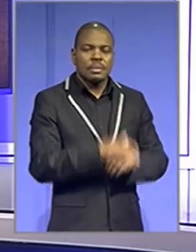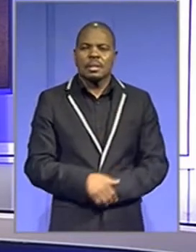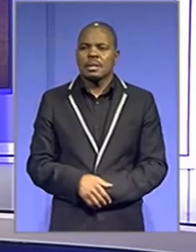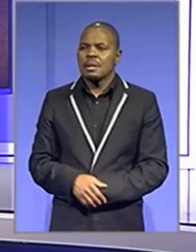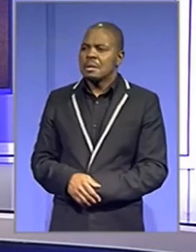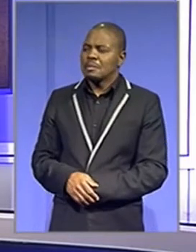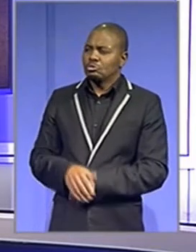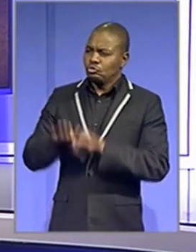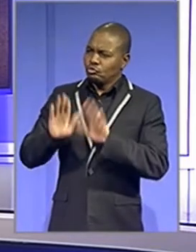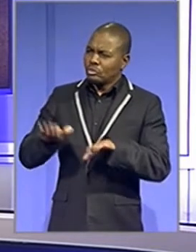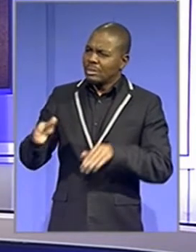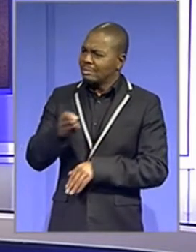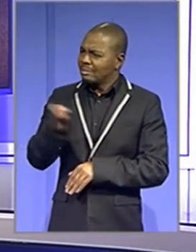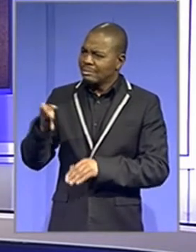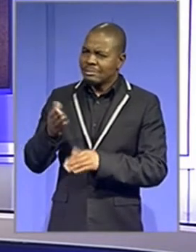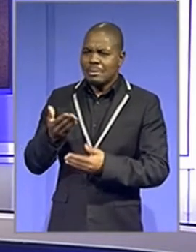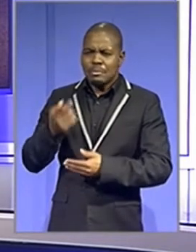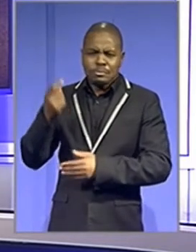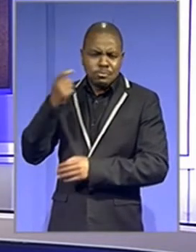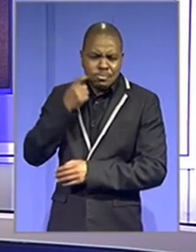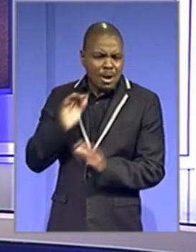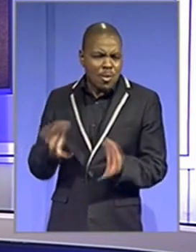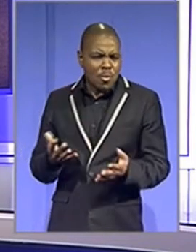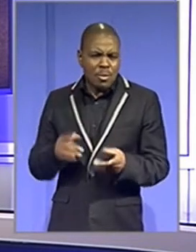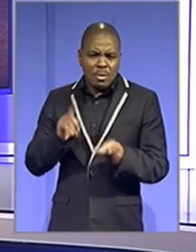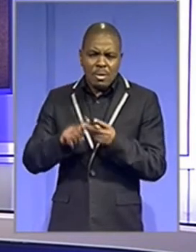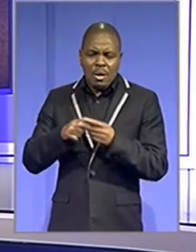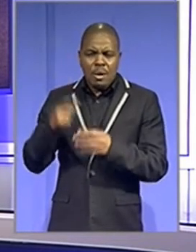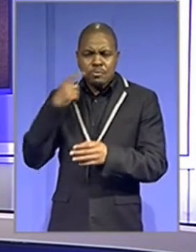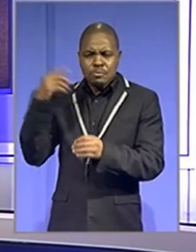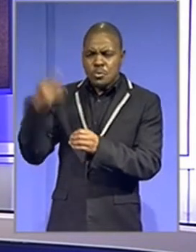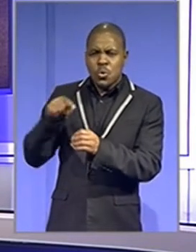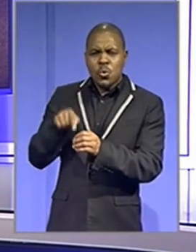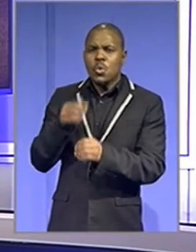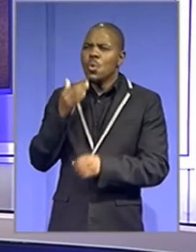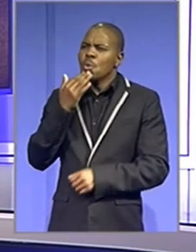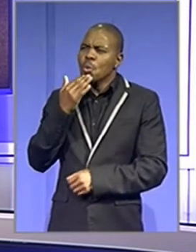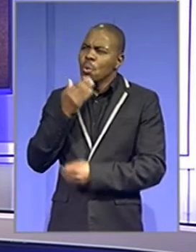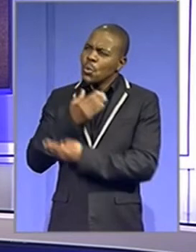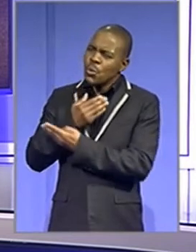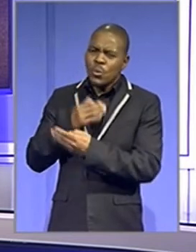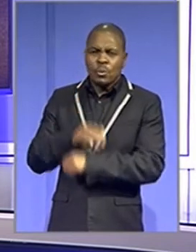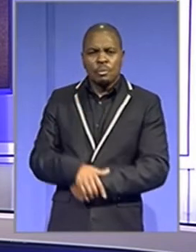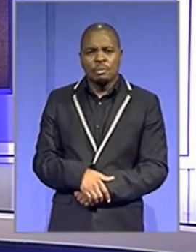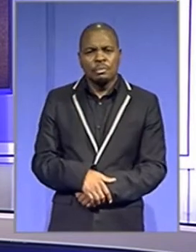ima ka mabaka afe ebile ba imišwa ke bomang.